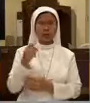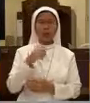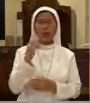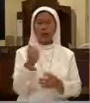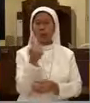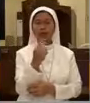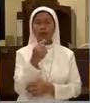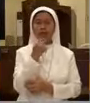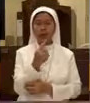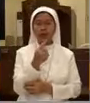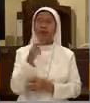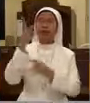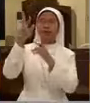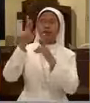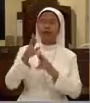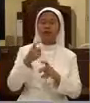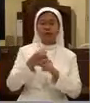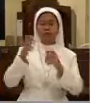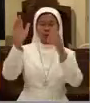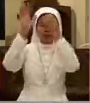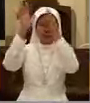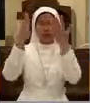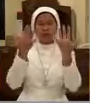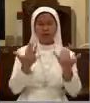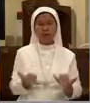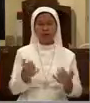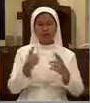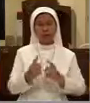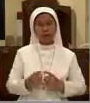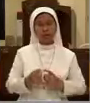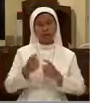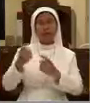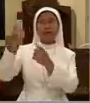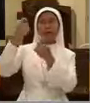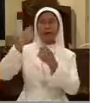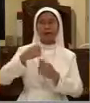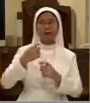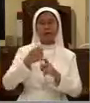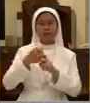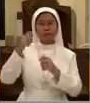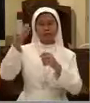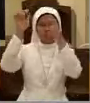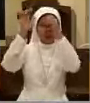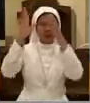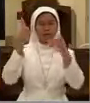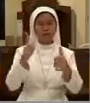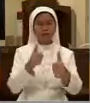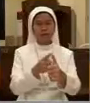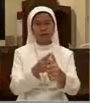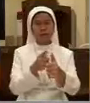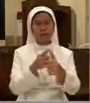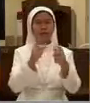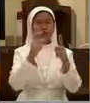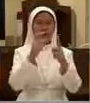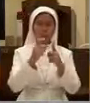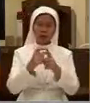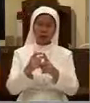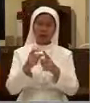now, the gift that he has received from the Father, first, the Word of